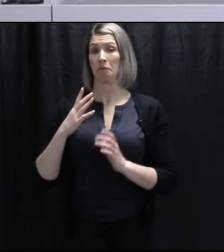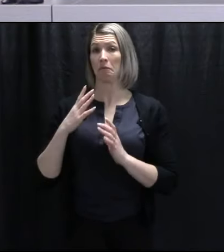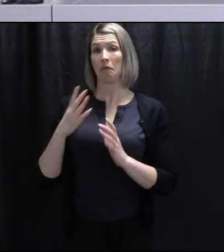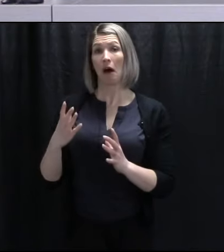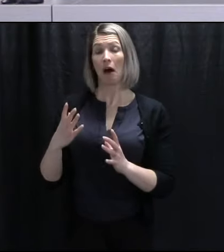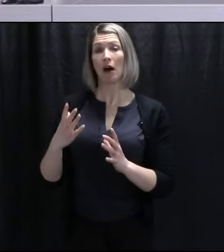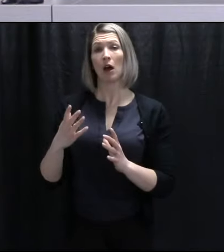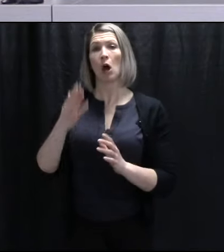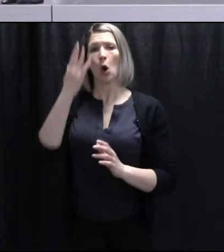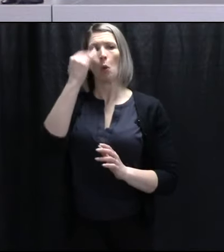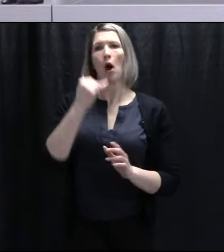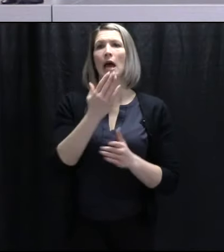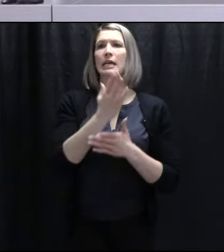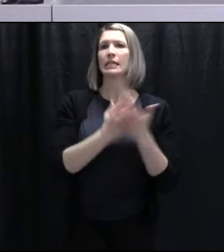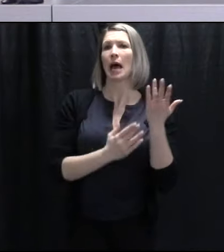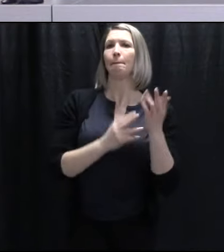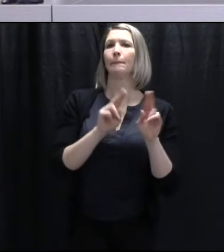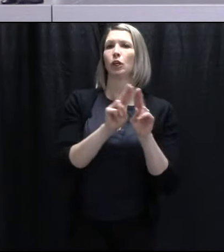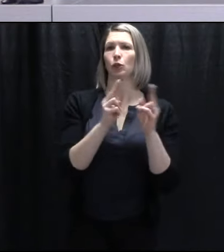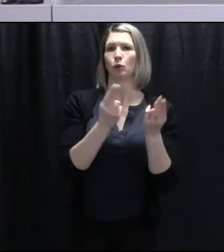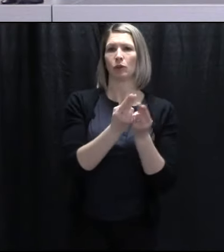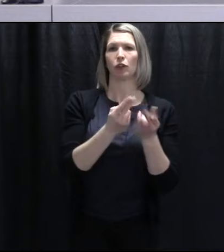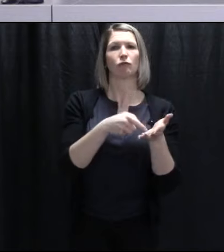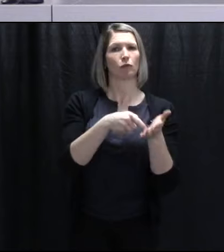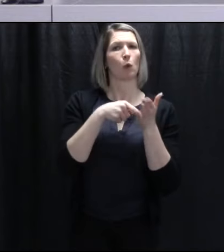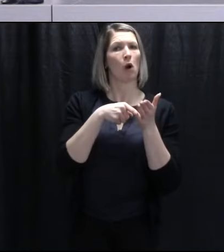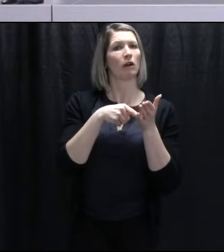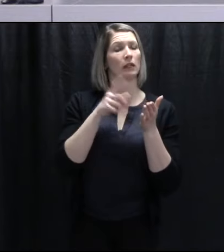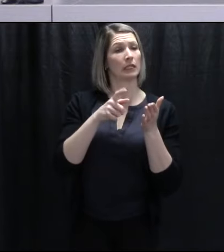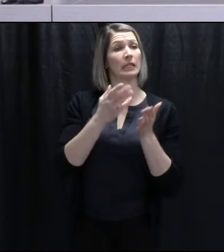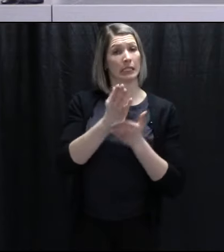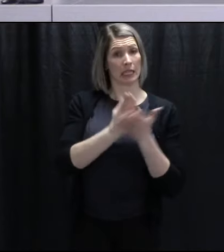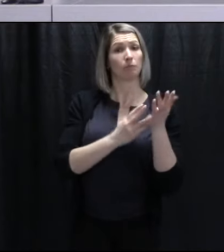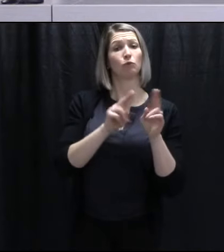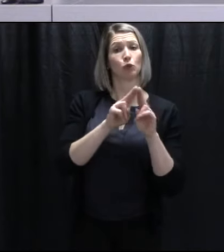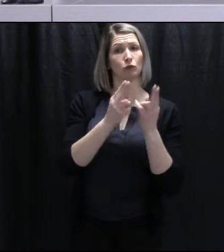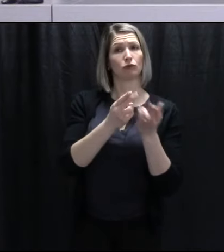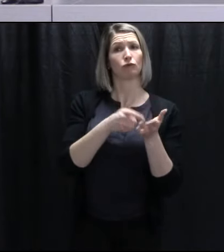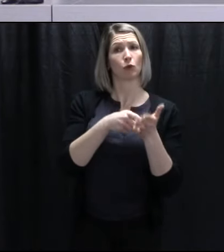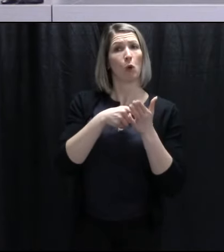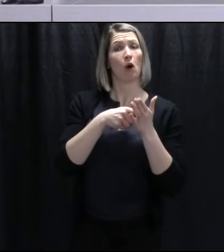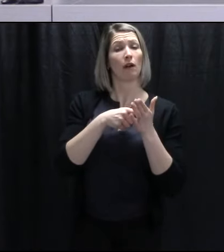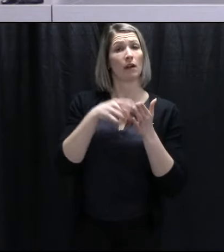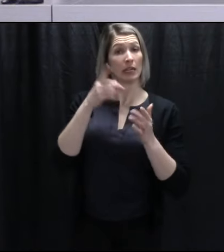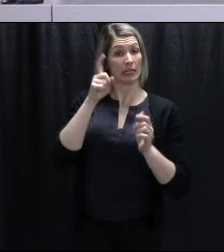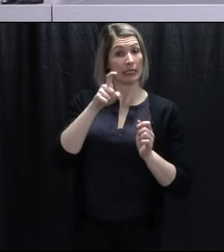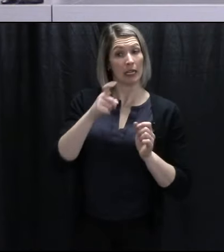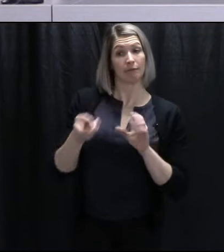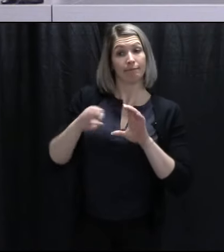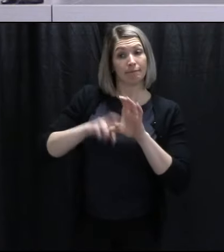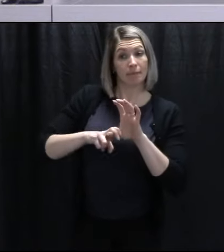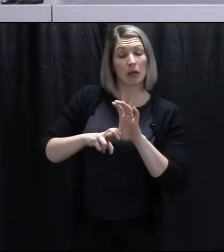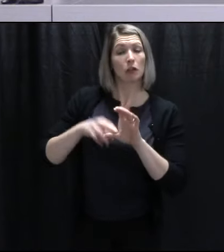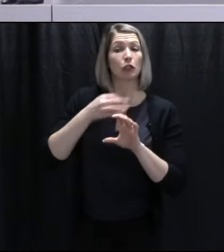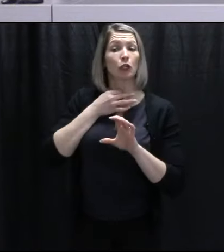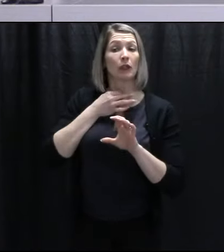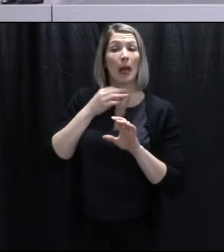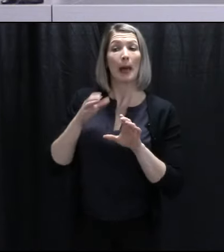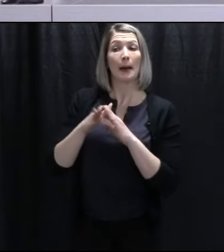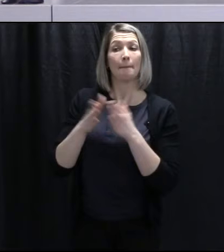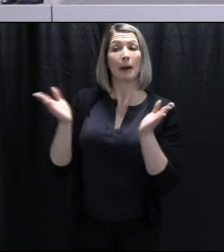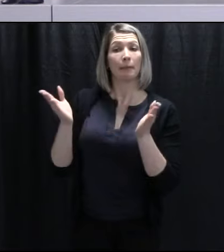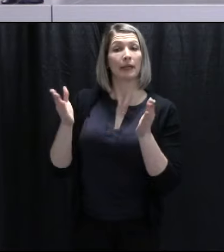union says without this measure, it doubts the community spread of COVID-19 will actually slow. So I was just curious if you feel that public transit services